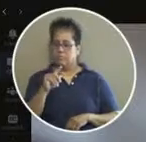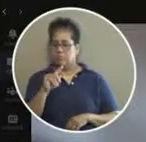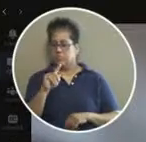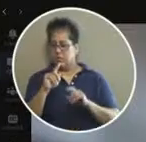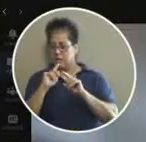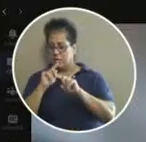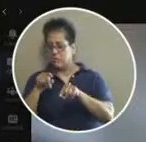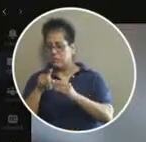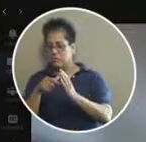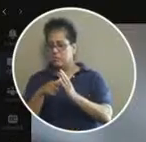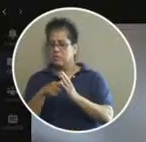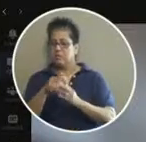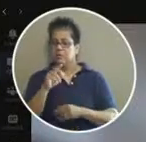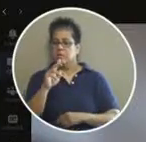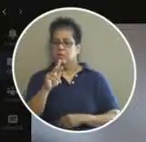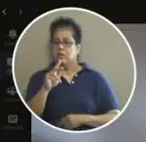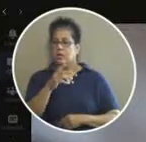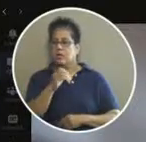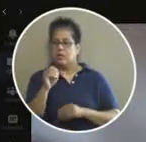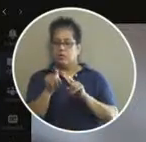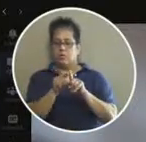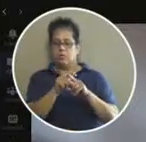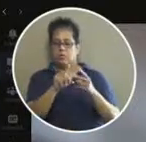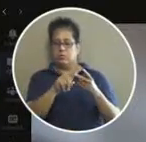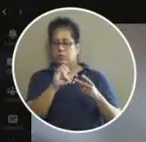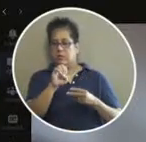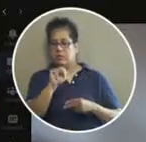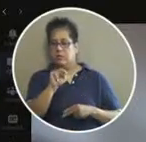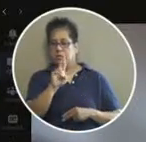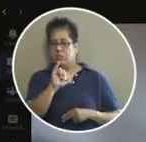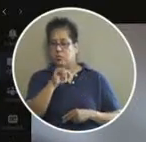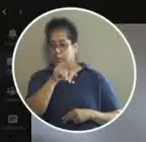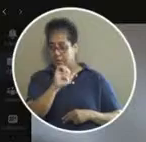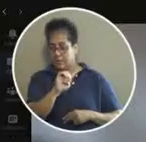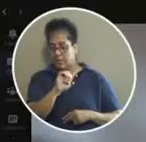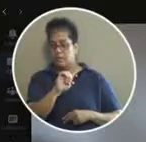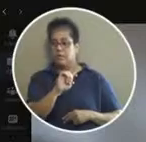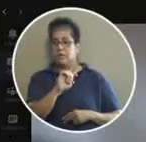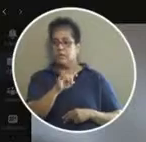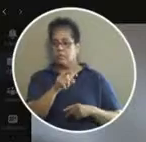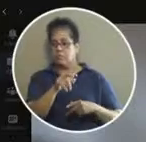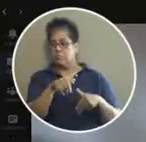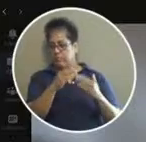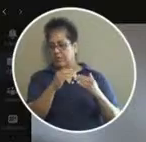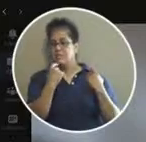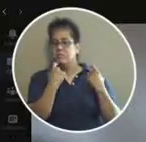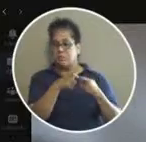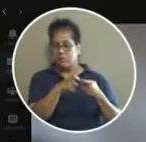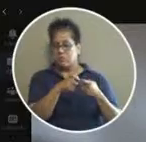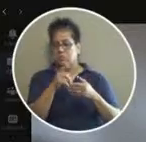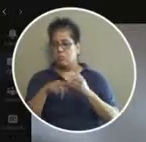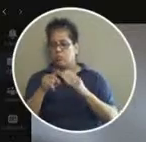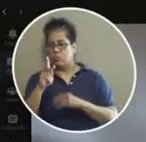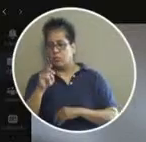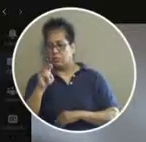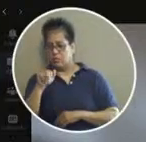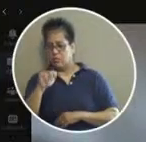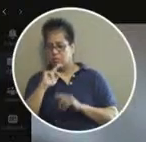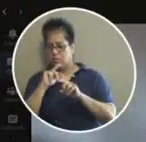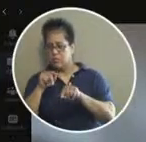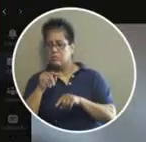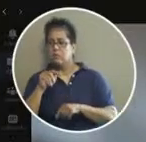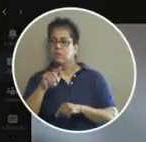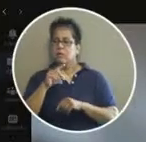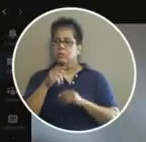question, and also Enrique Dueñas, if you could provide the translation. The question